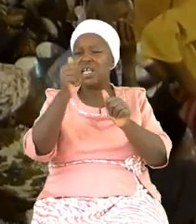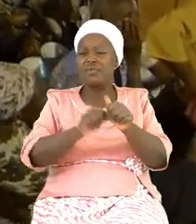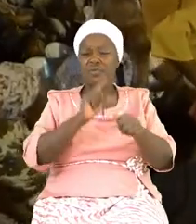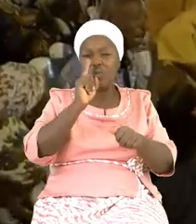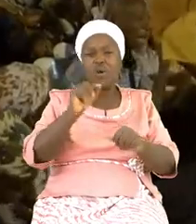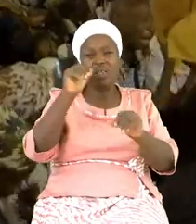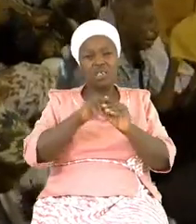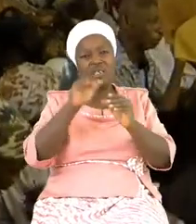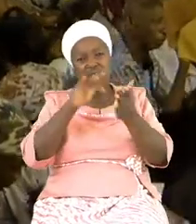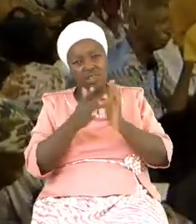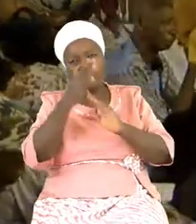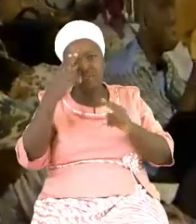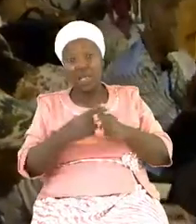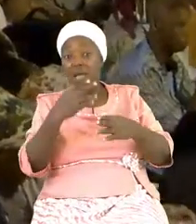name.